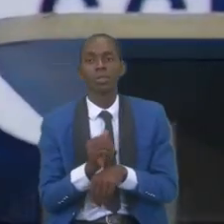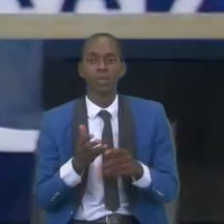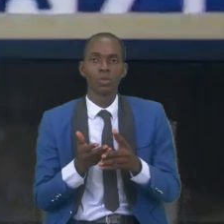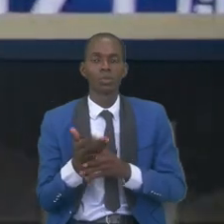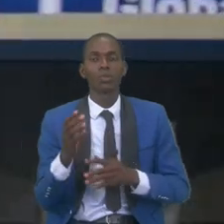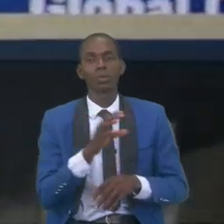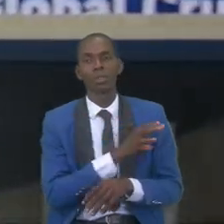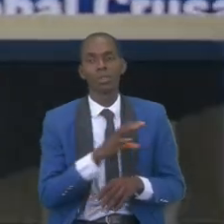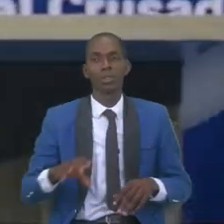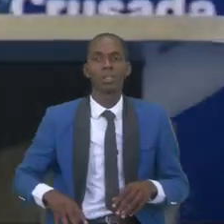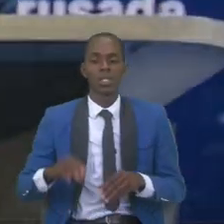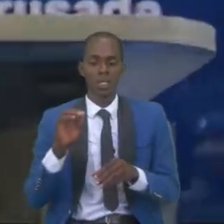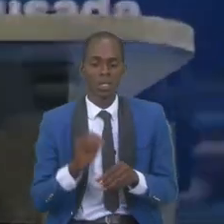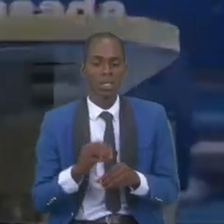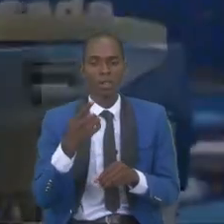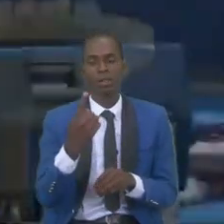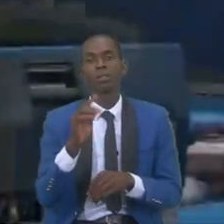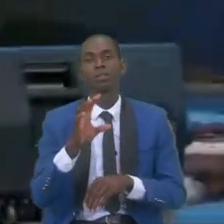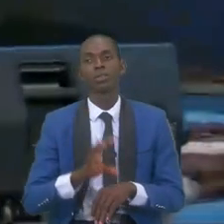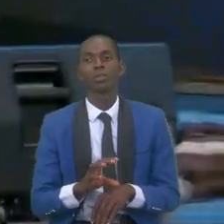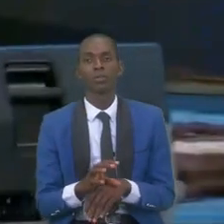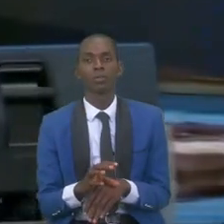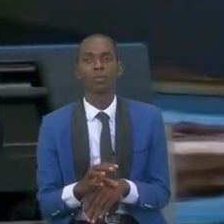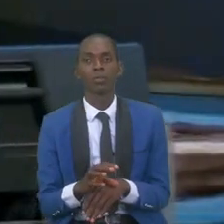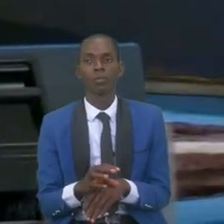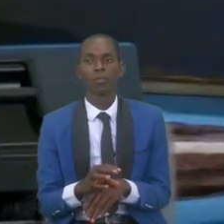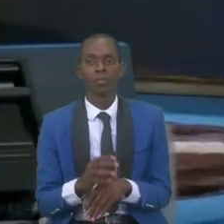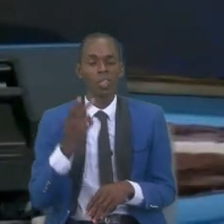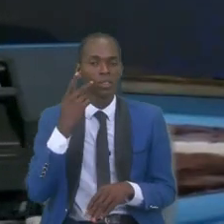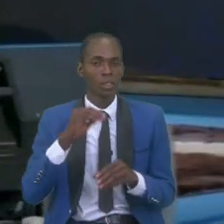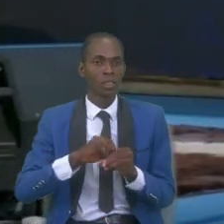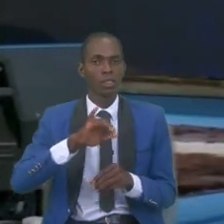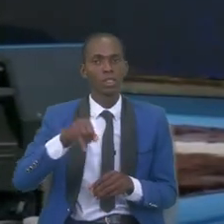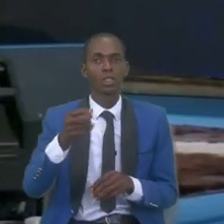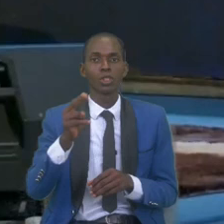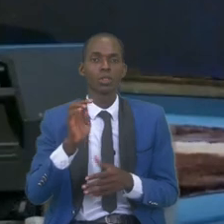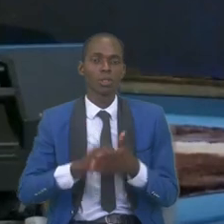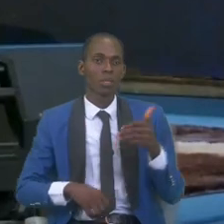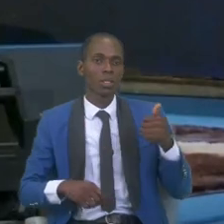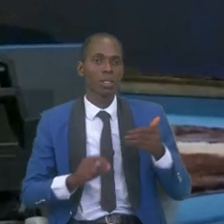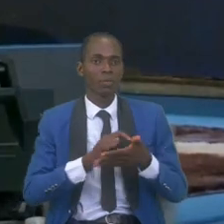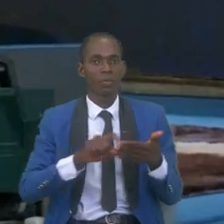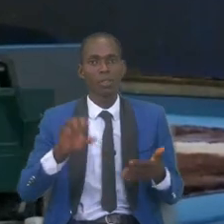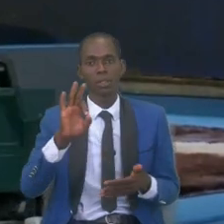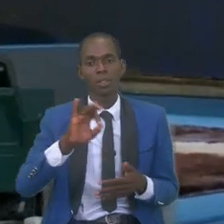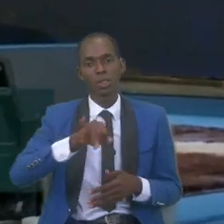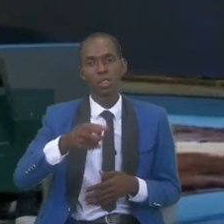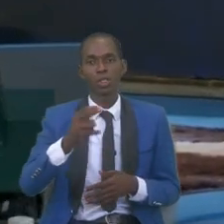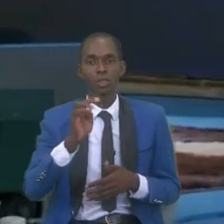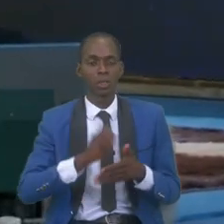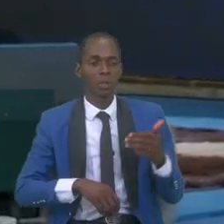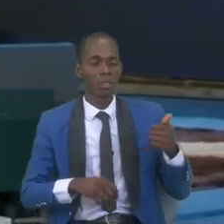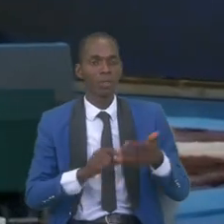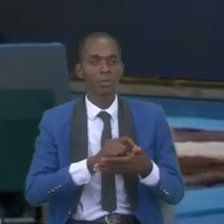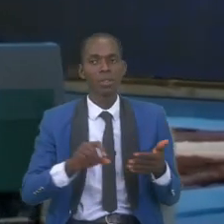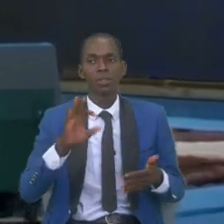Christ in the church. We're looking at John chapter 10 verse 9. John chapter 10 verse 9. I